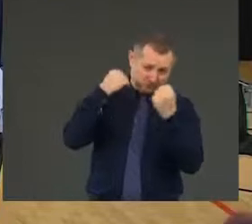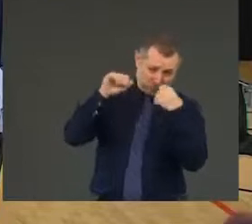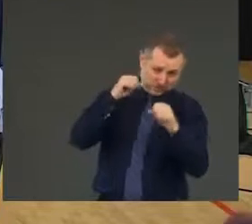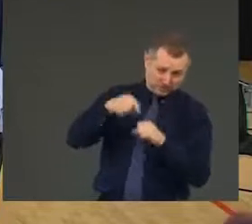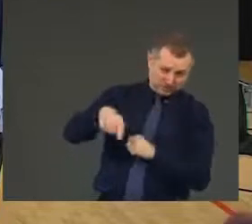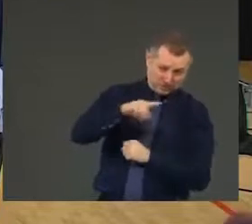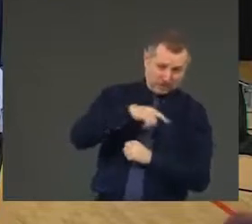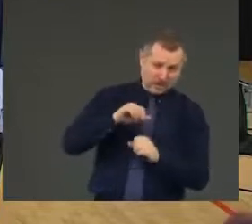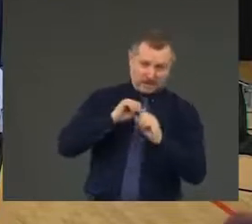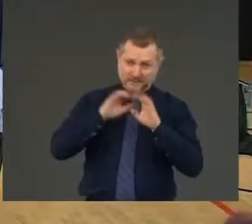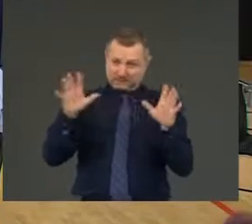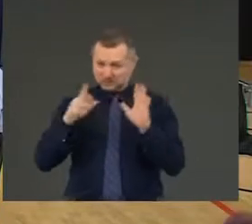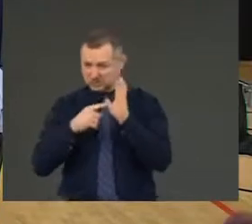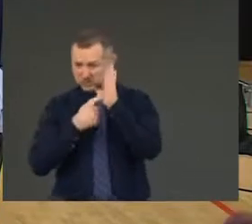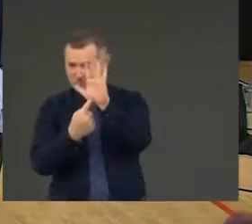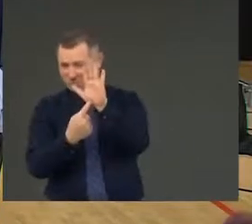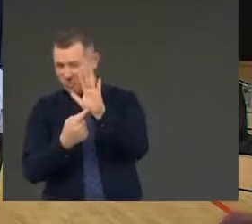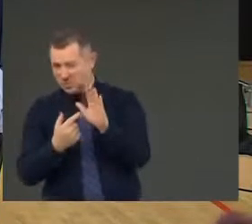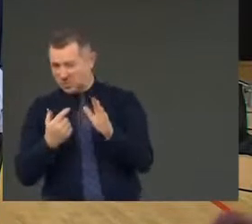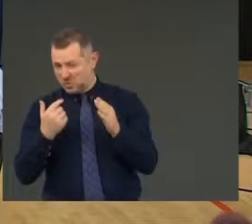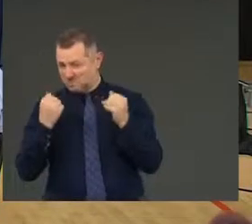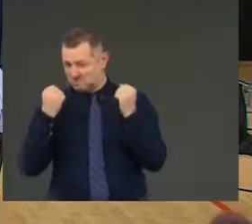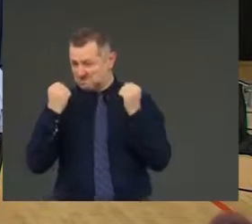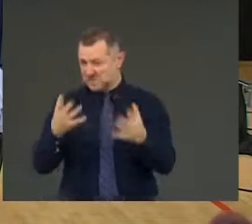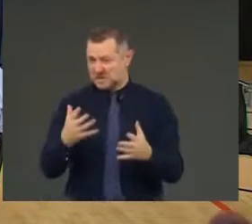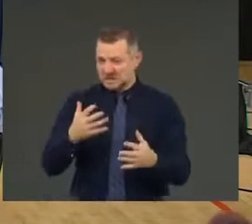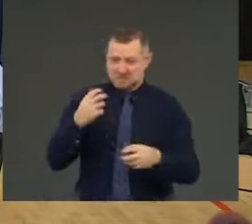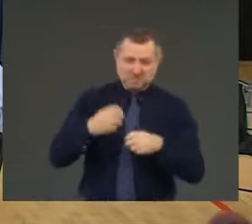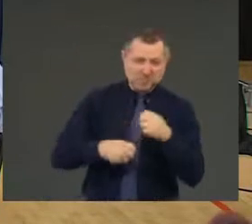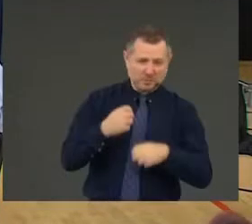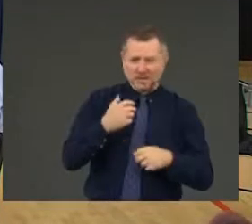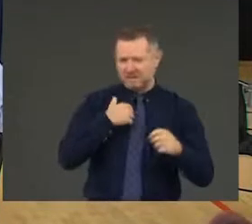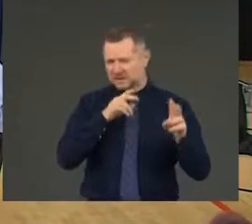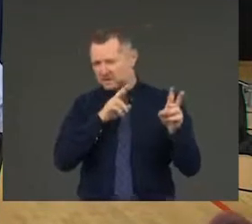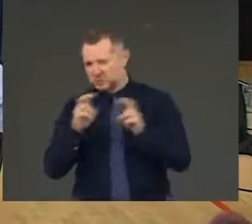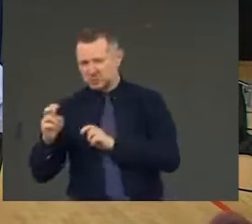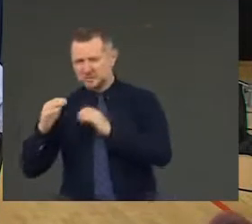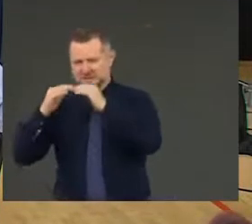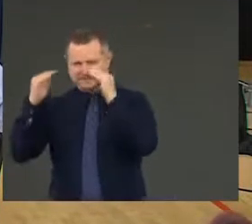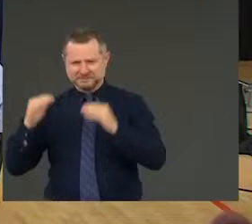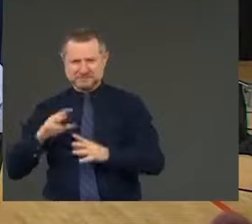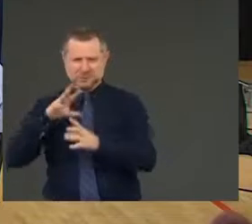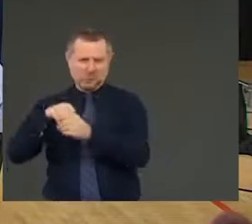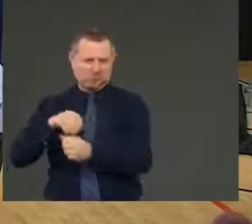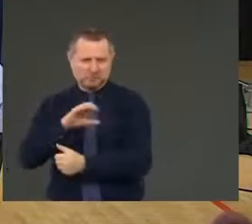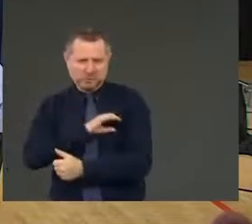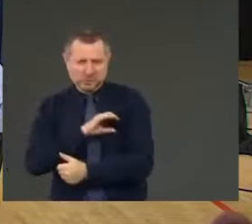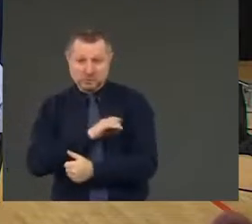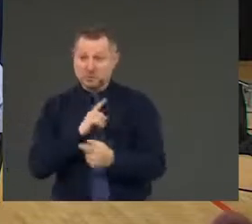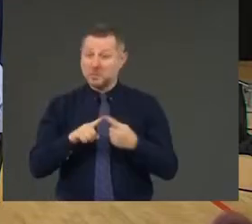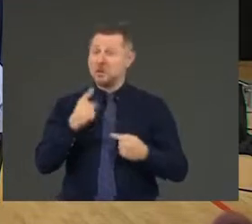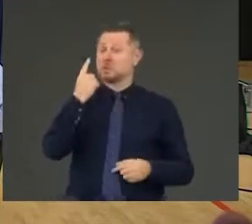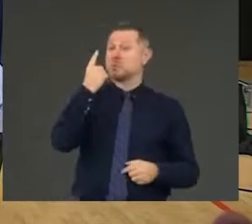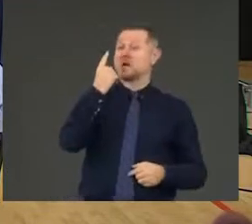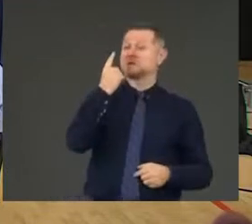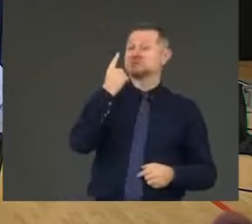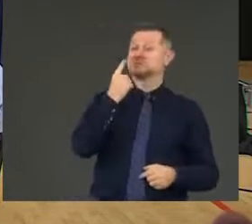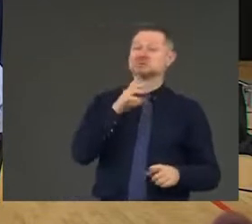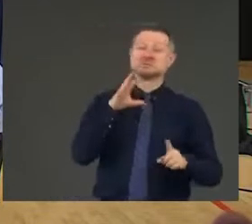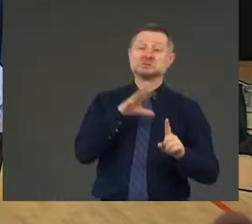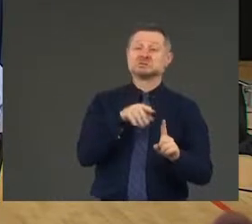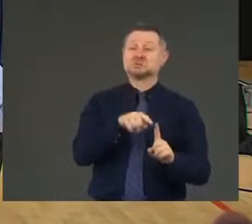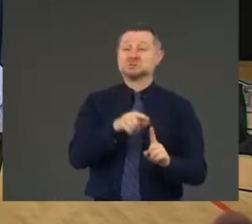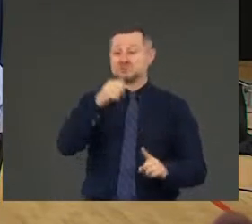systemic issues with the police response to the protest, you know, the most prominent video of the officer throwing the woman